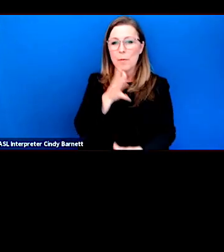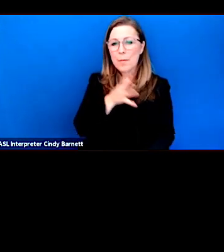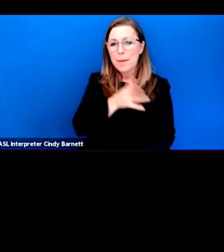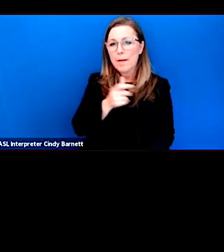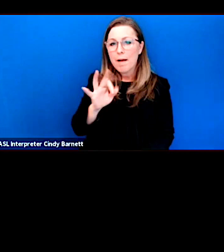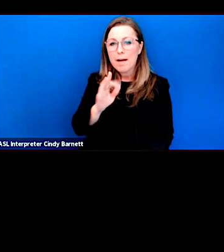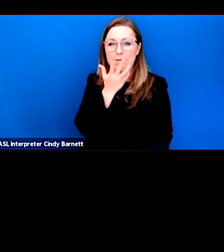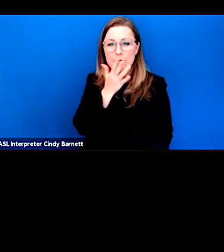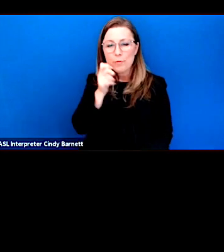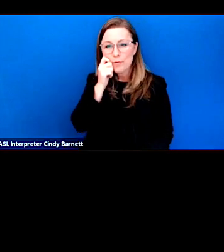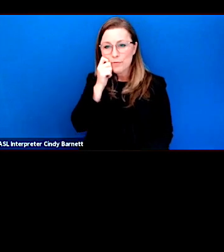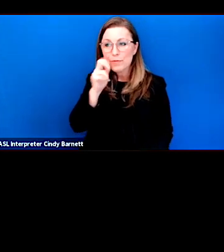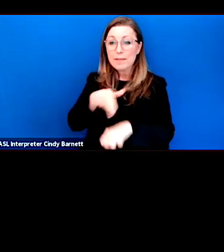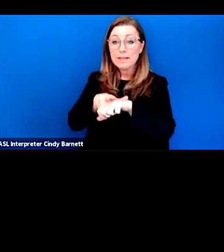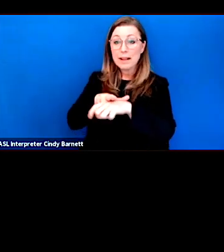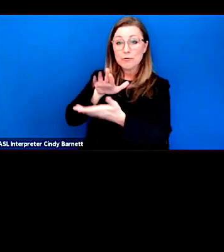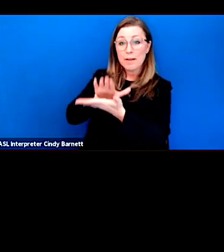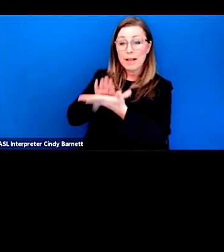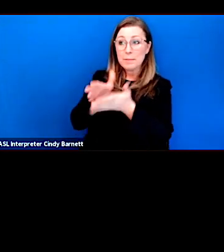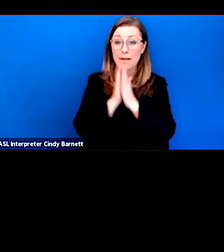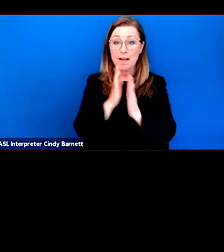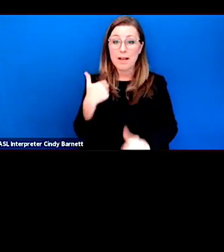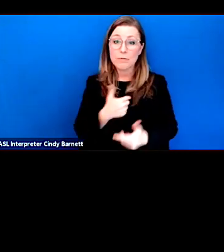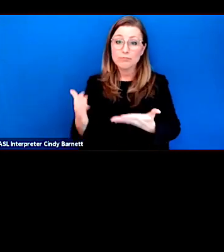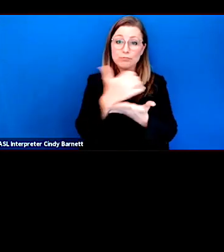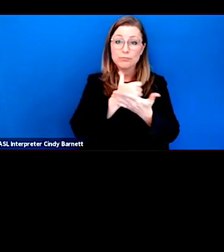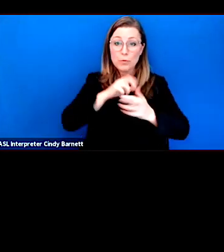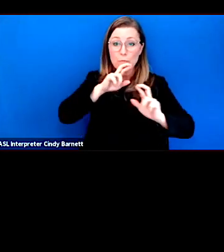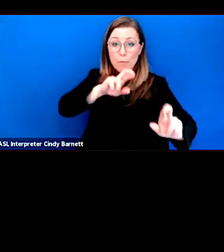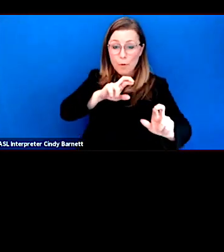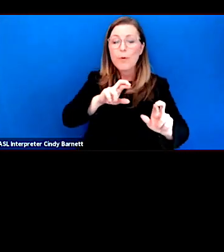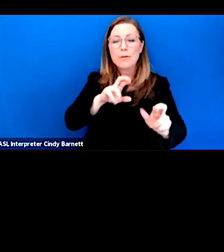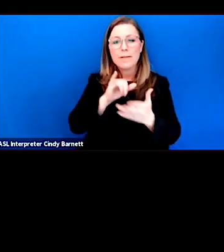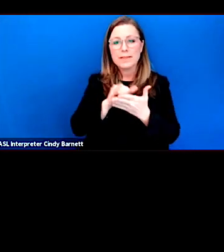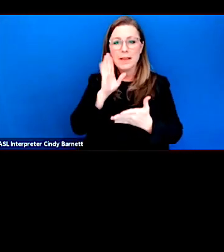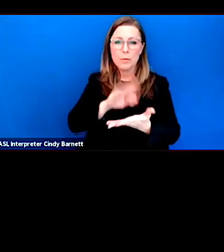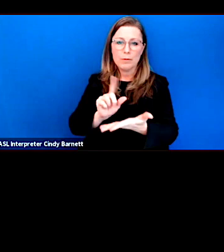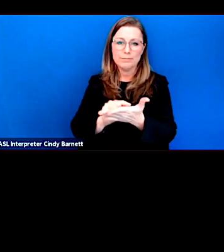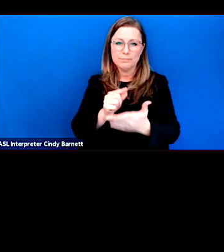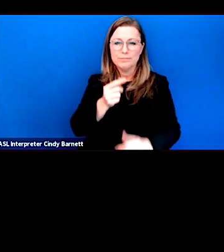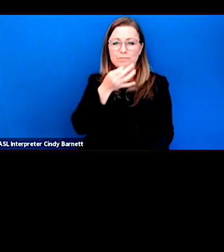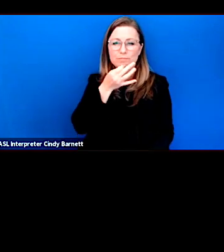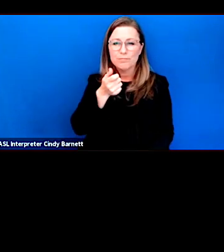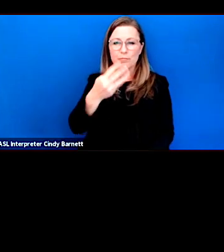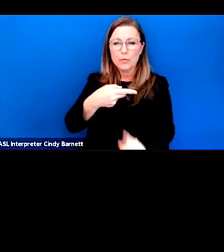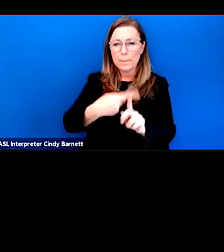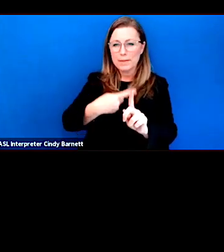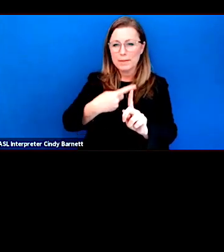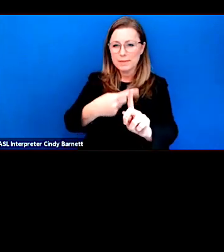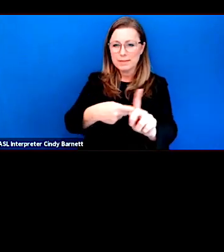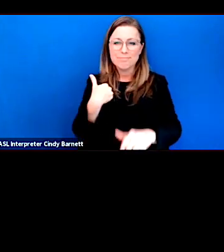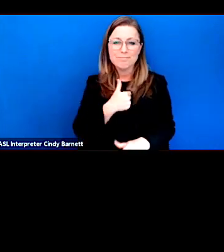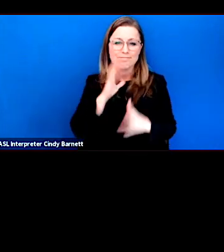and careers. And that report will be coming out in the next few months. So let's now continue with